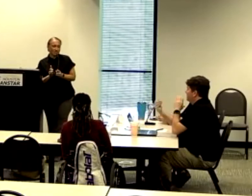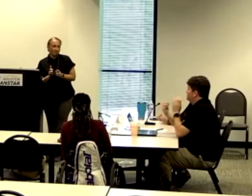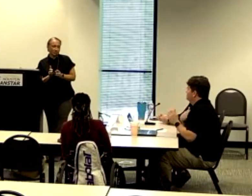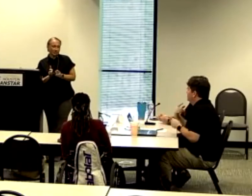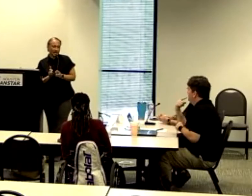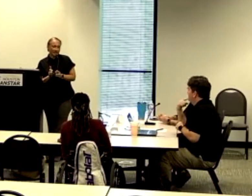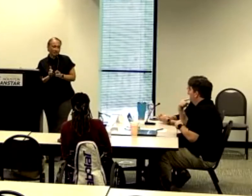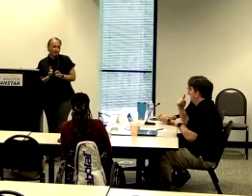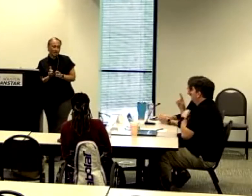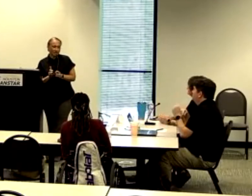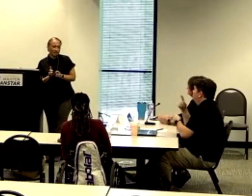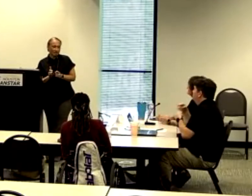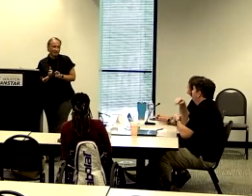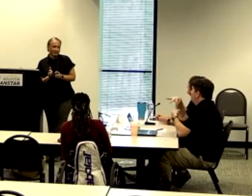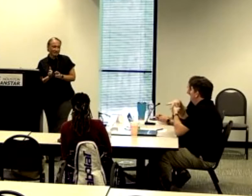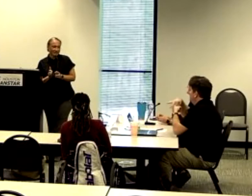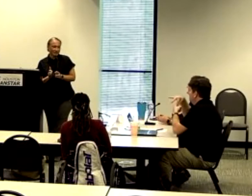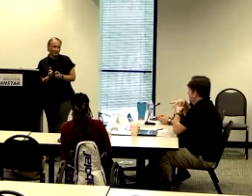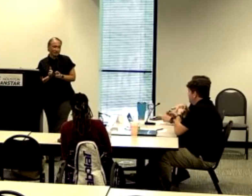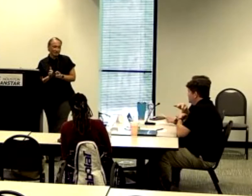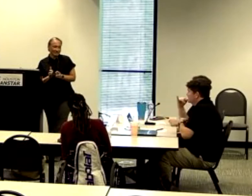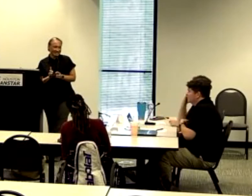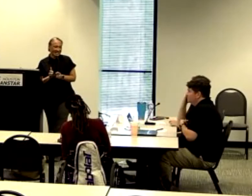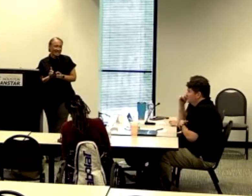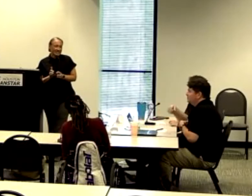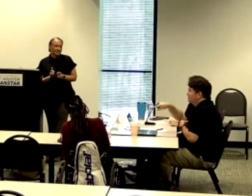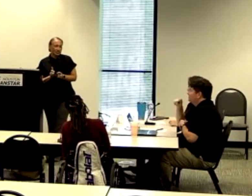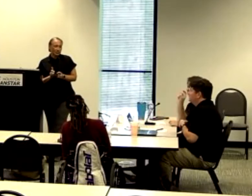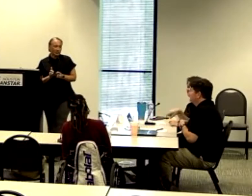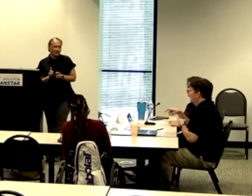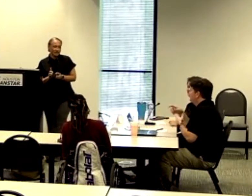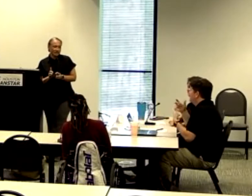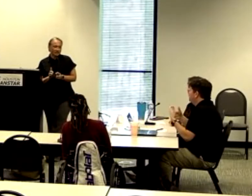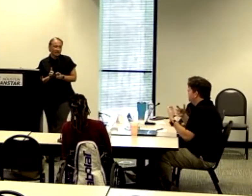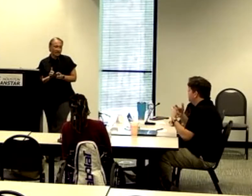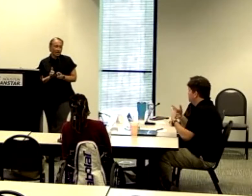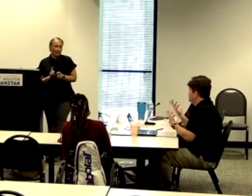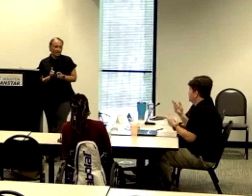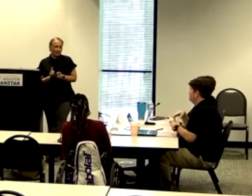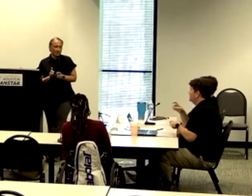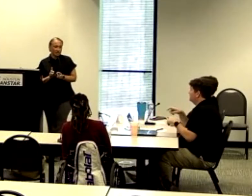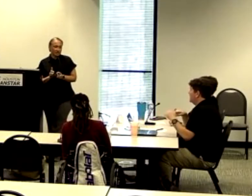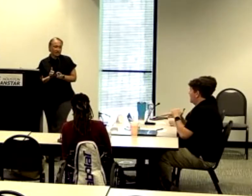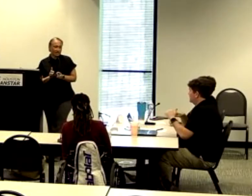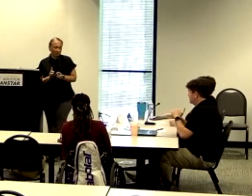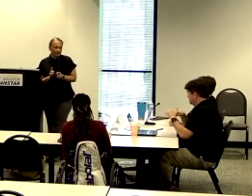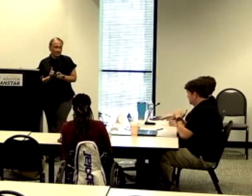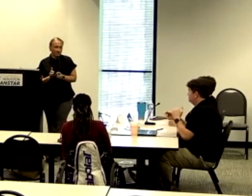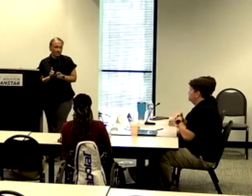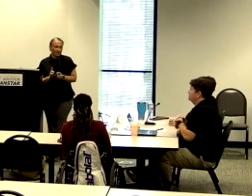She pulled it out of my mouth about. So if we need an accommodation